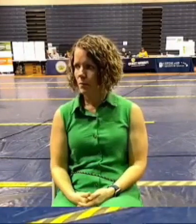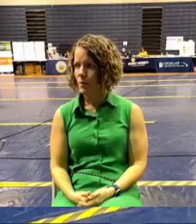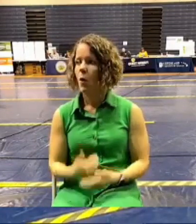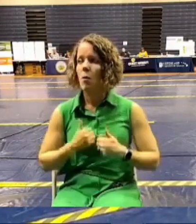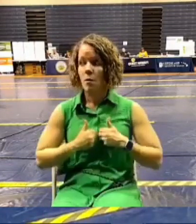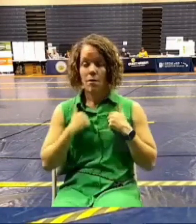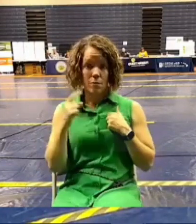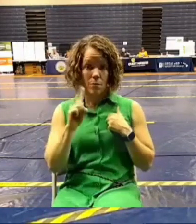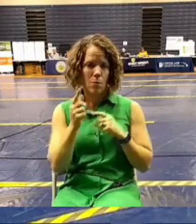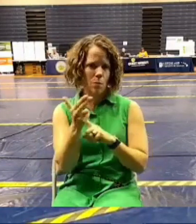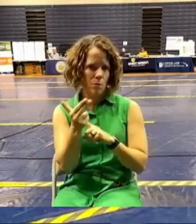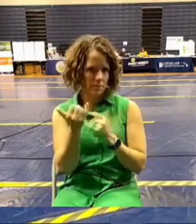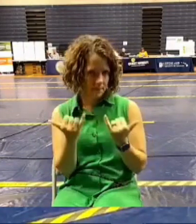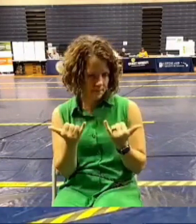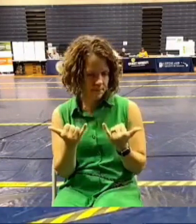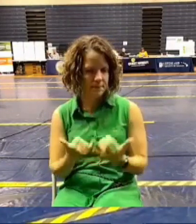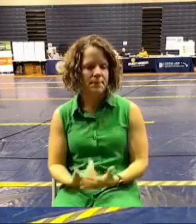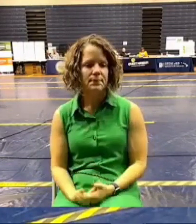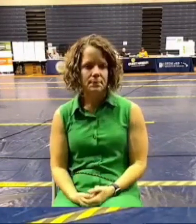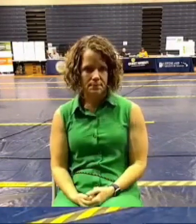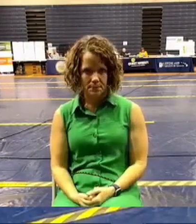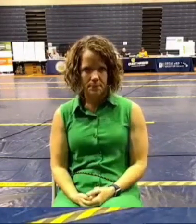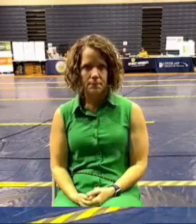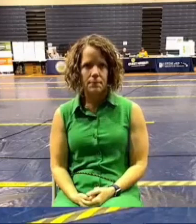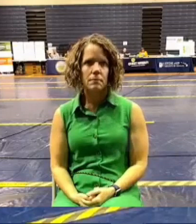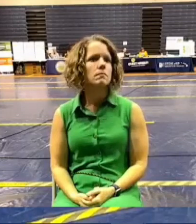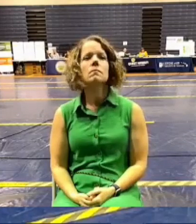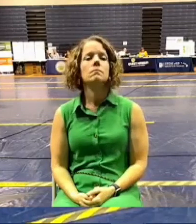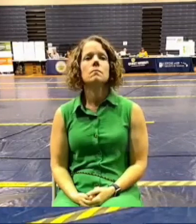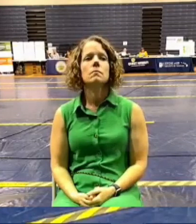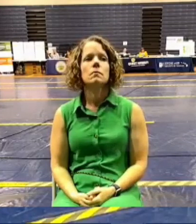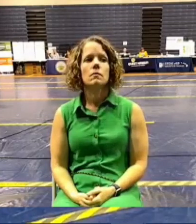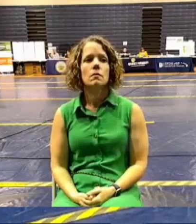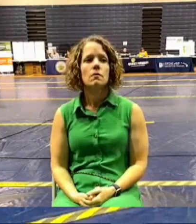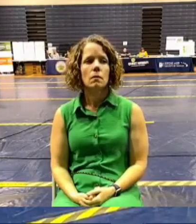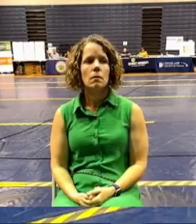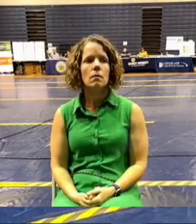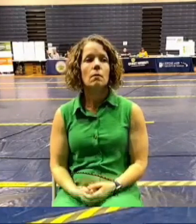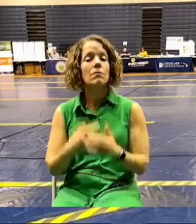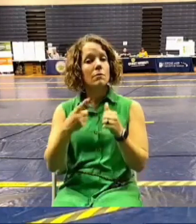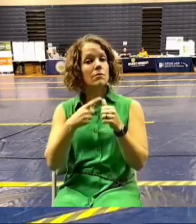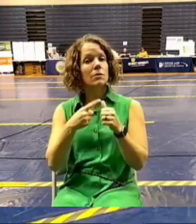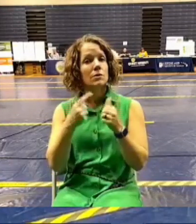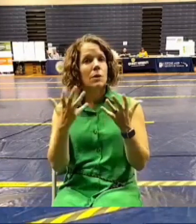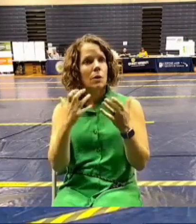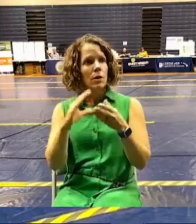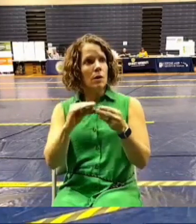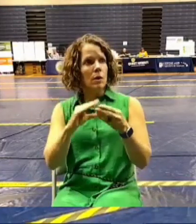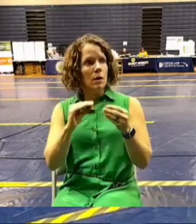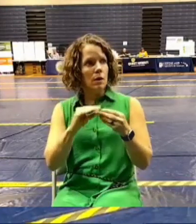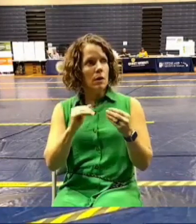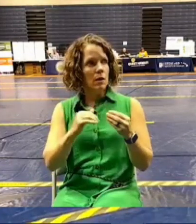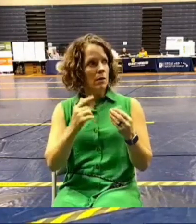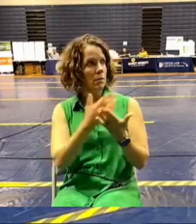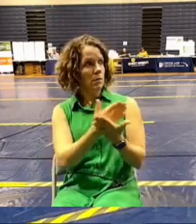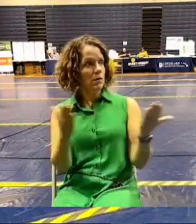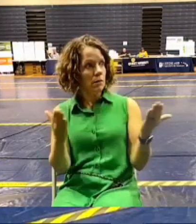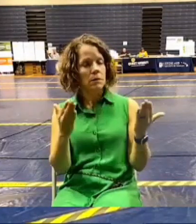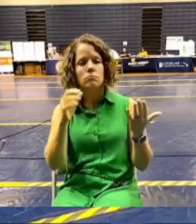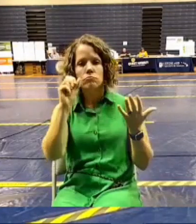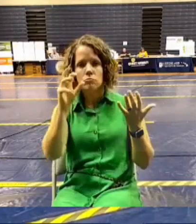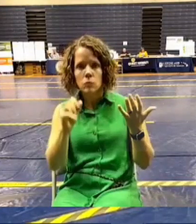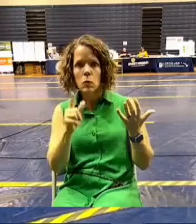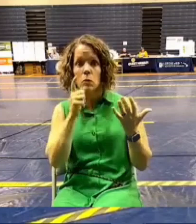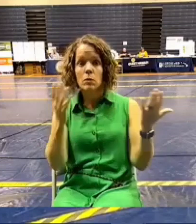I first want to say there's some people in the room that really make up this kuleana that I will share out right